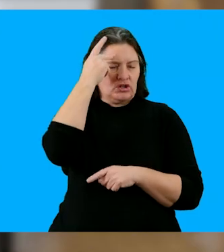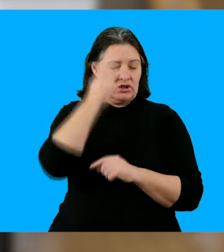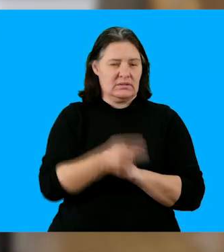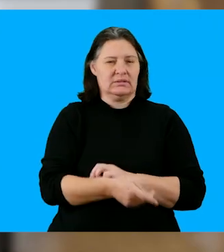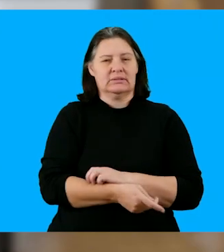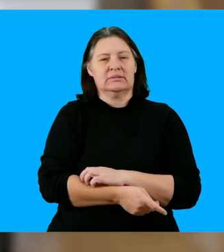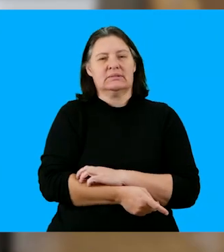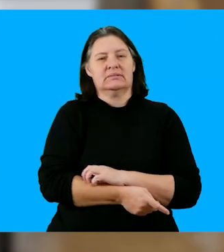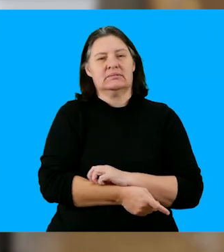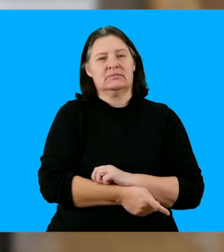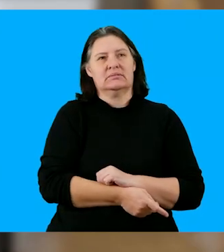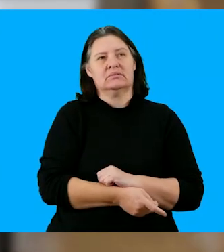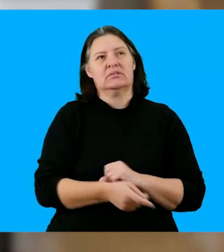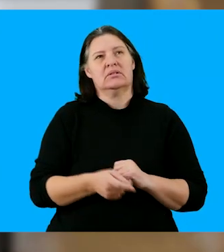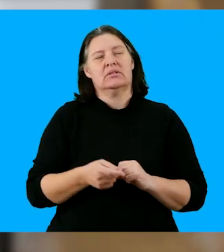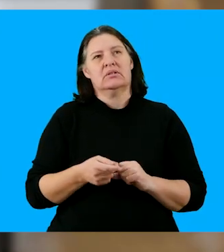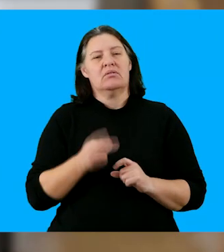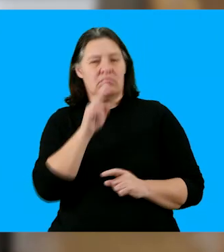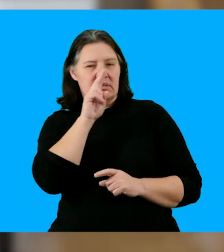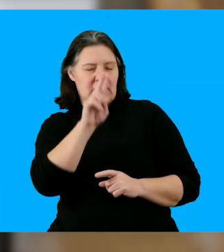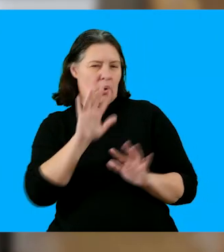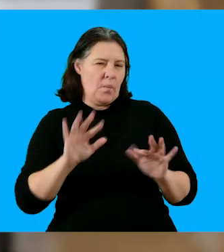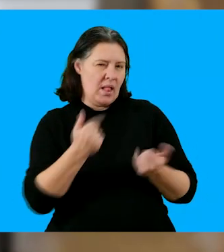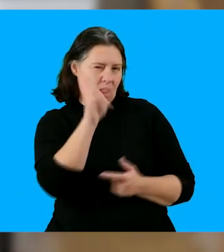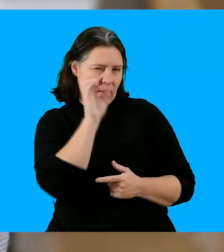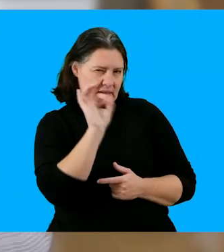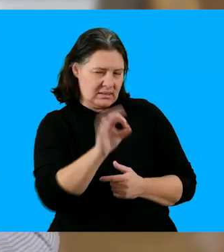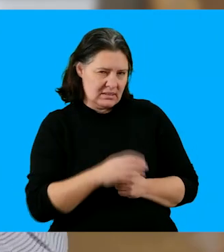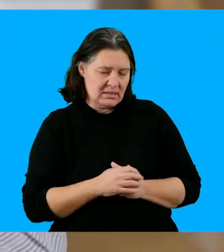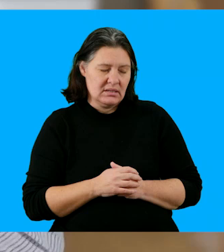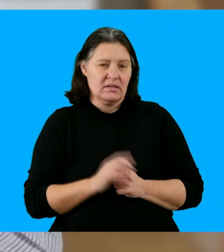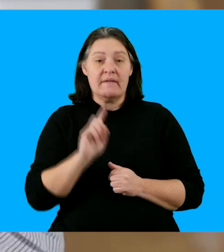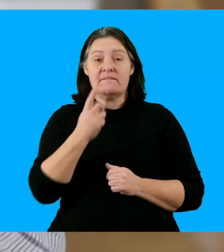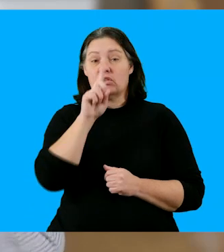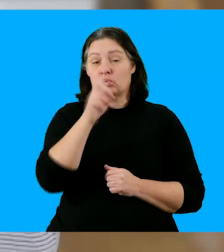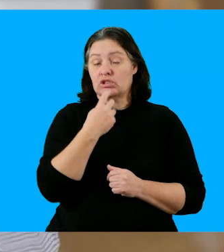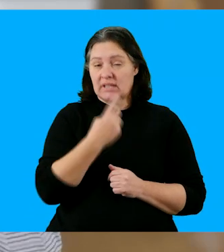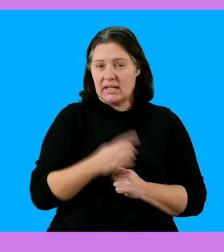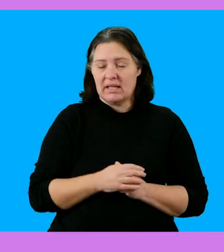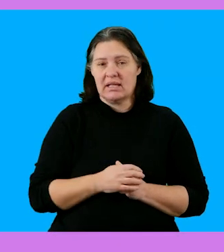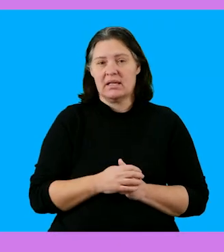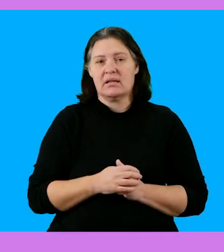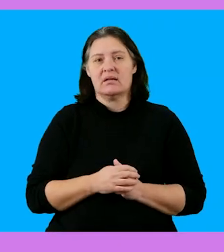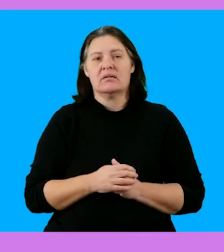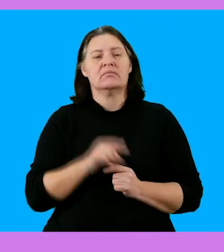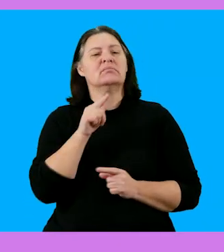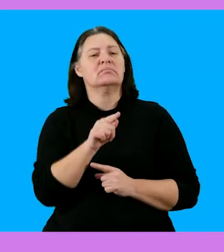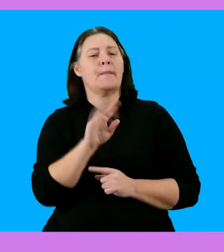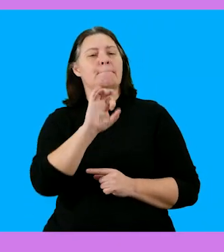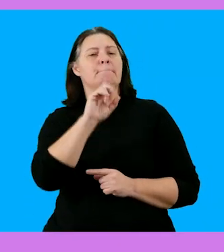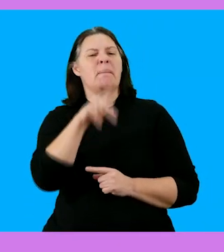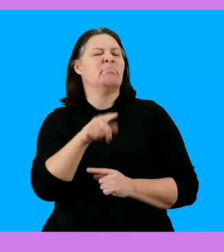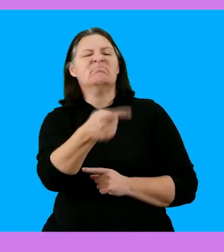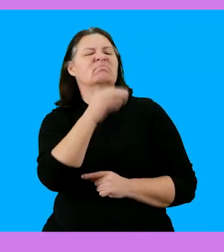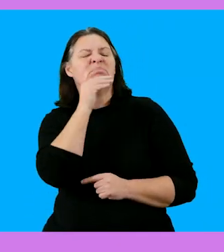our knowledge at this moment in time. So let's see how well you have listened. So the first question here says, define